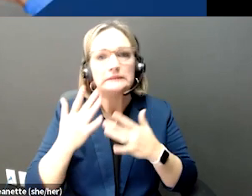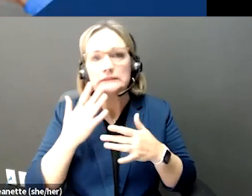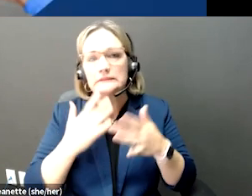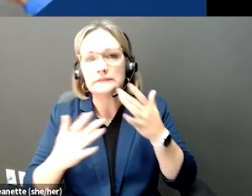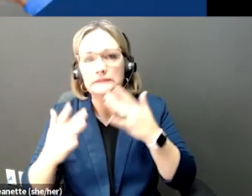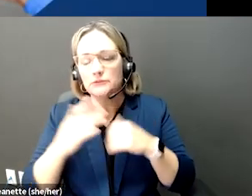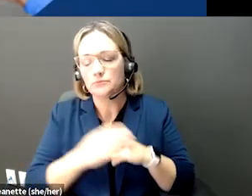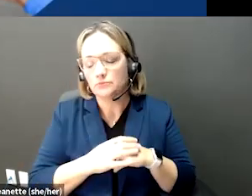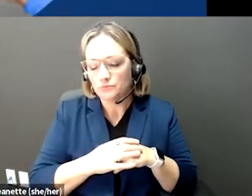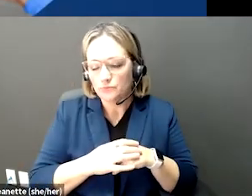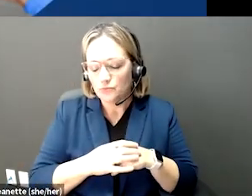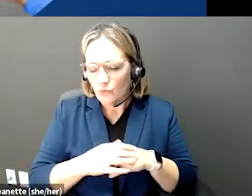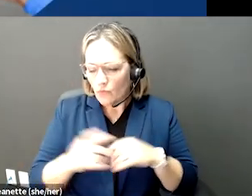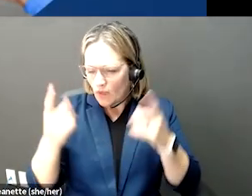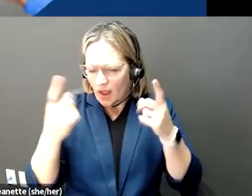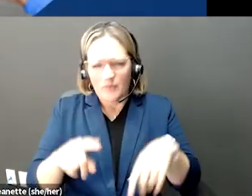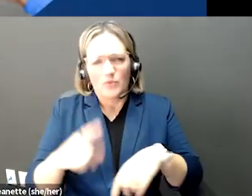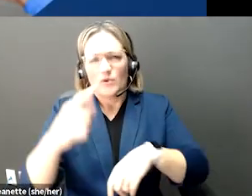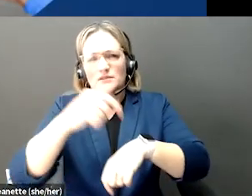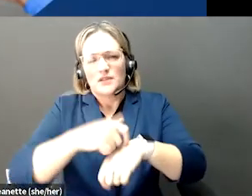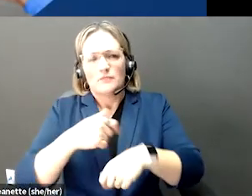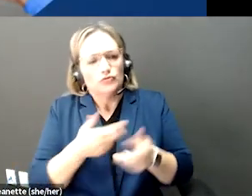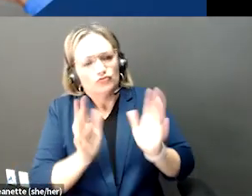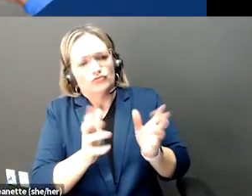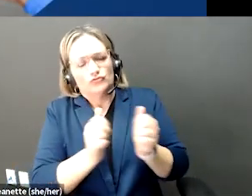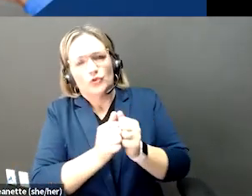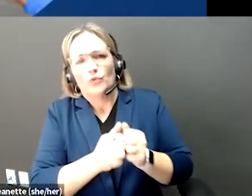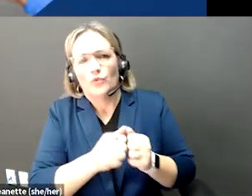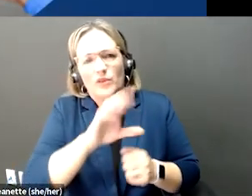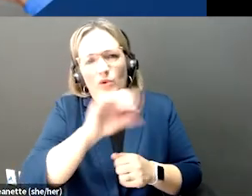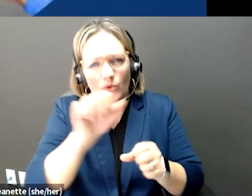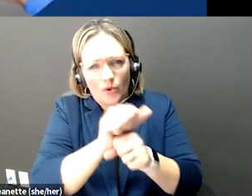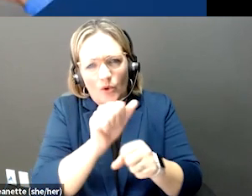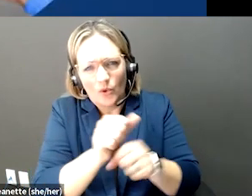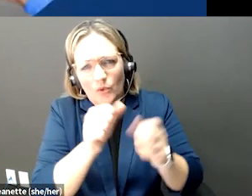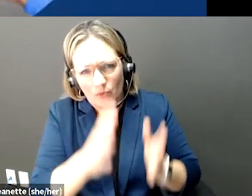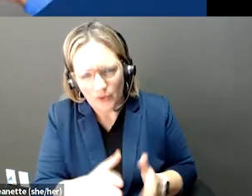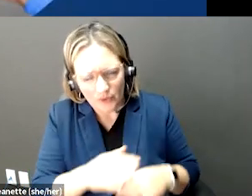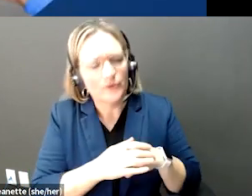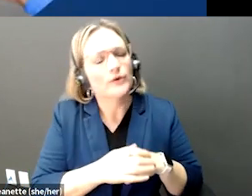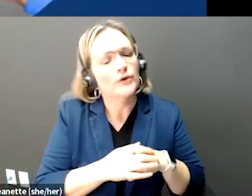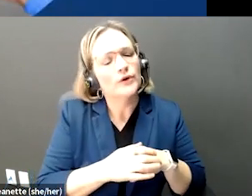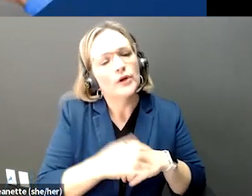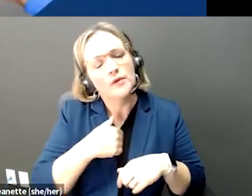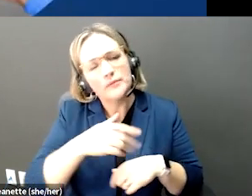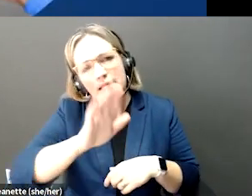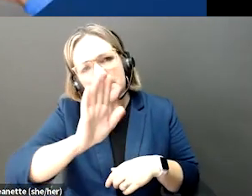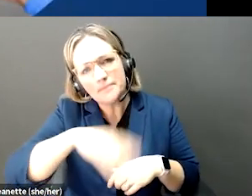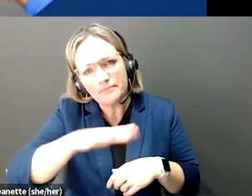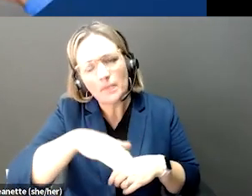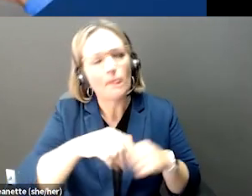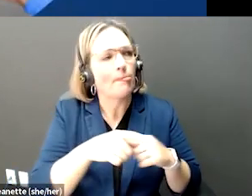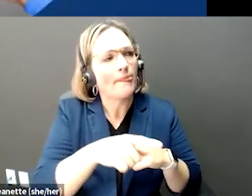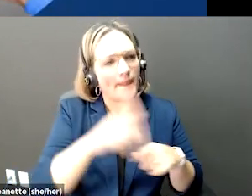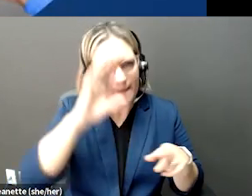had. I signed Ethan up for group swim lessons a few weeks earlier, and this weekend he decided to get out of the pool and run